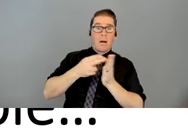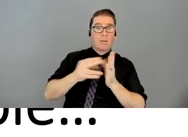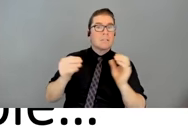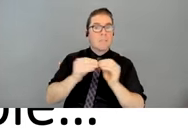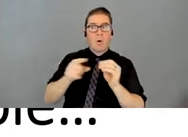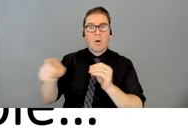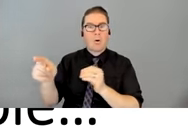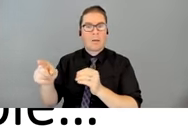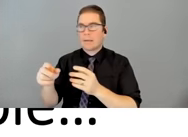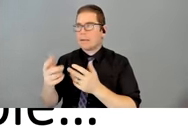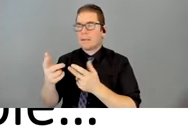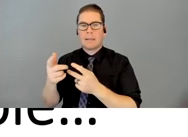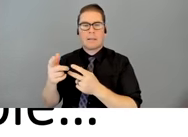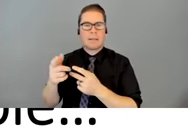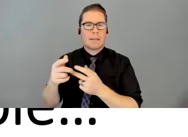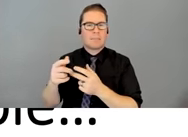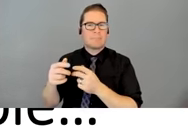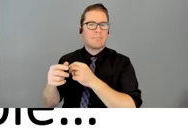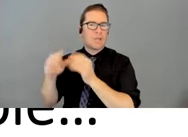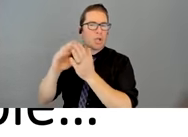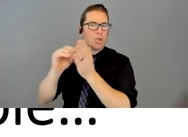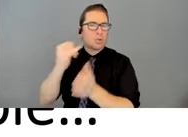really irritates faculty.